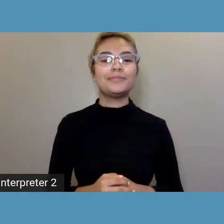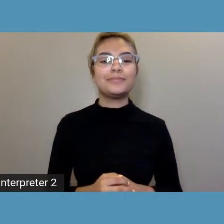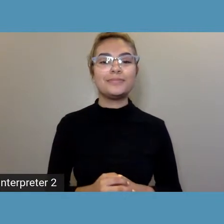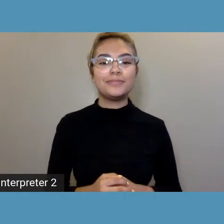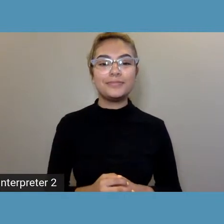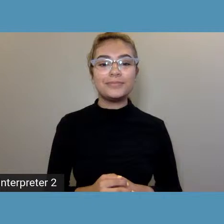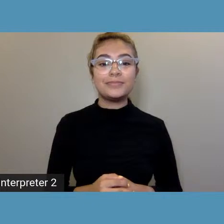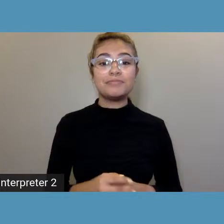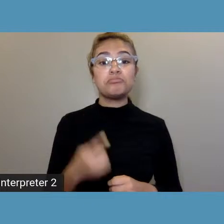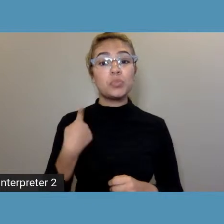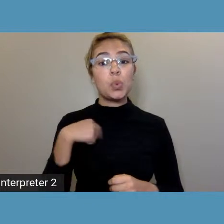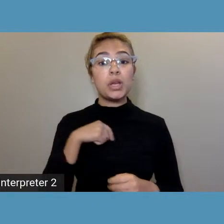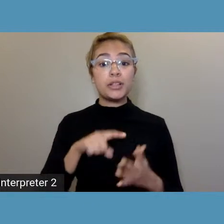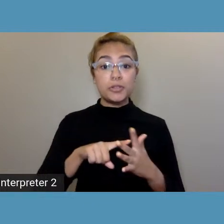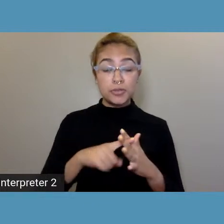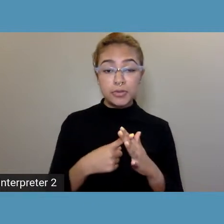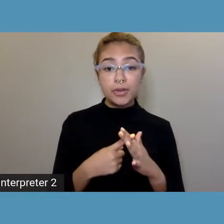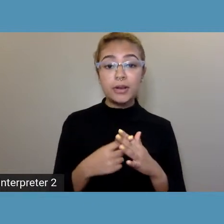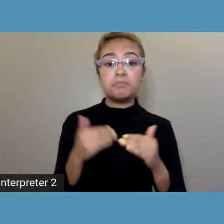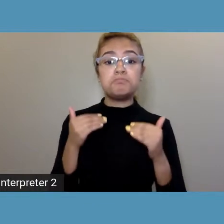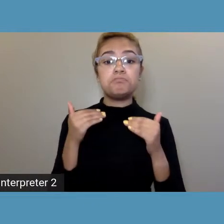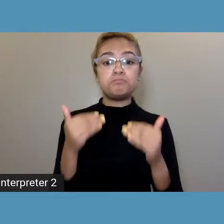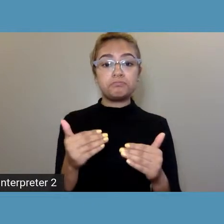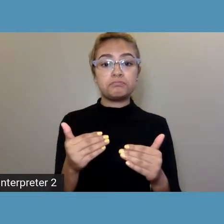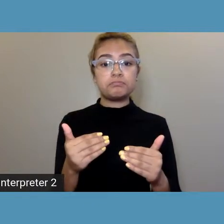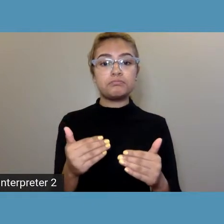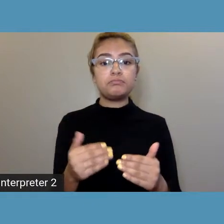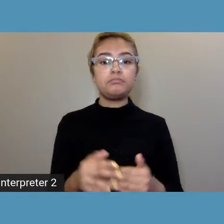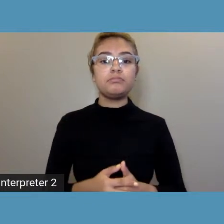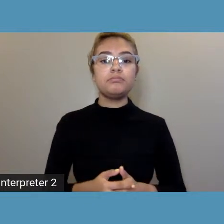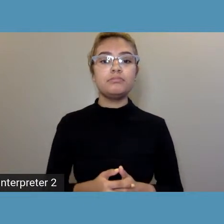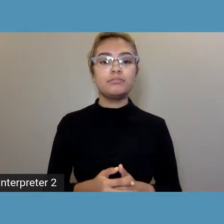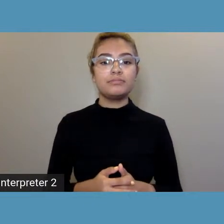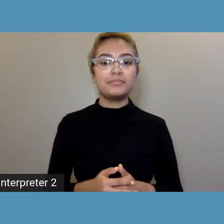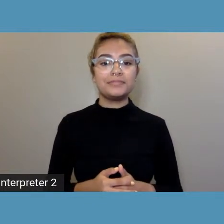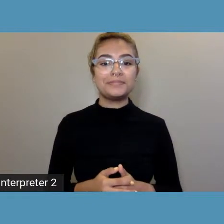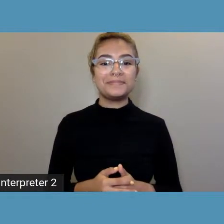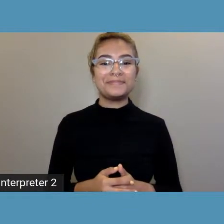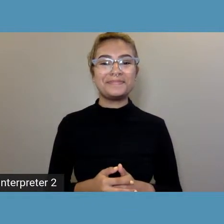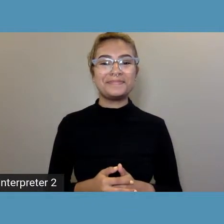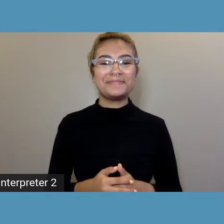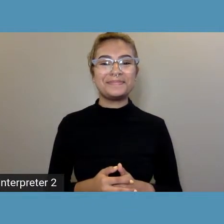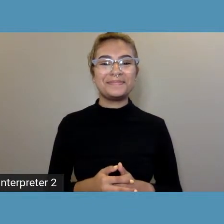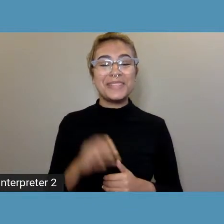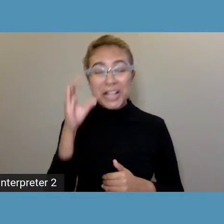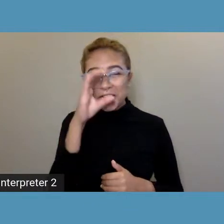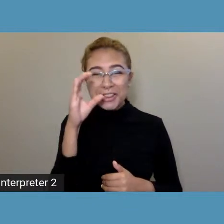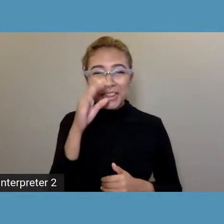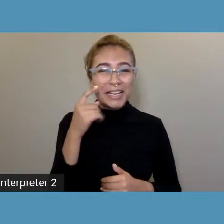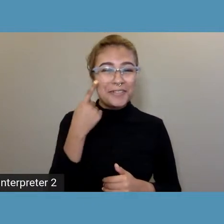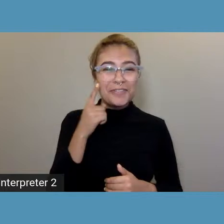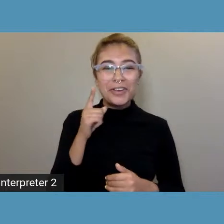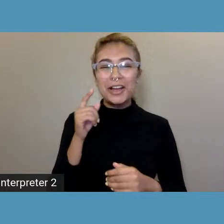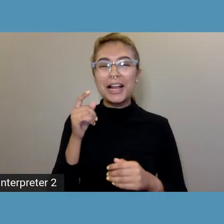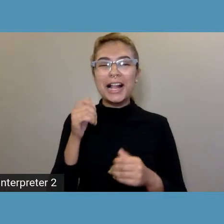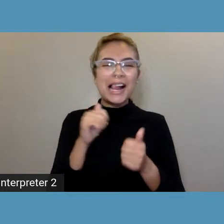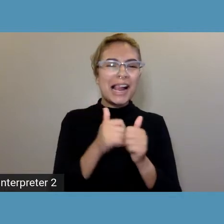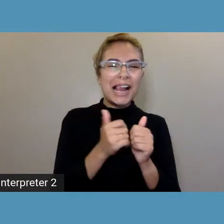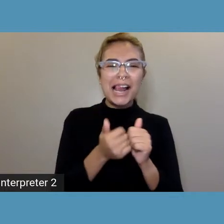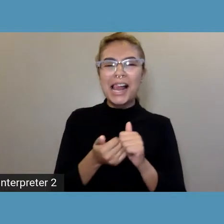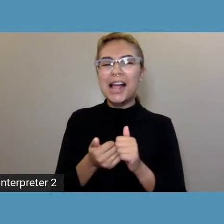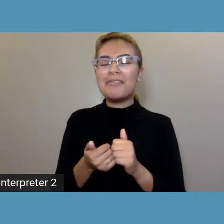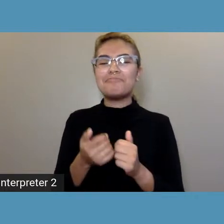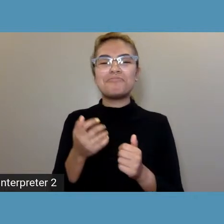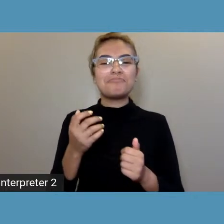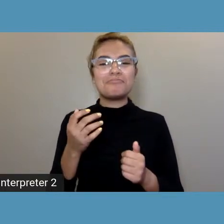going to begin. And I guess, okay, I'm like, where do I get to see people tuning in? So I don't feel like I'm just talking